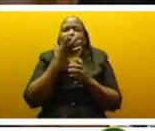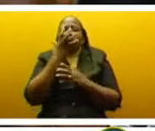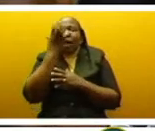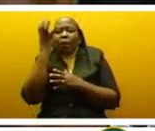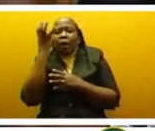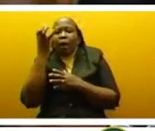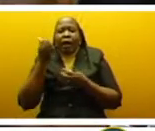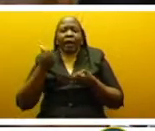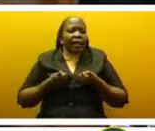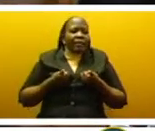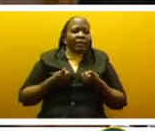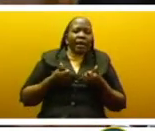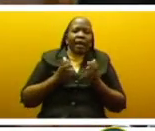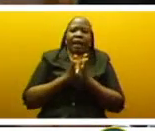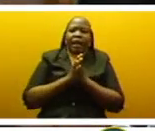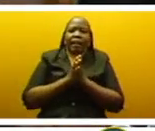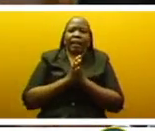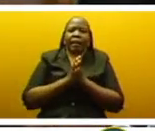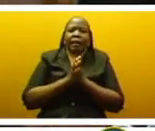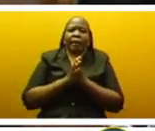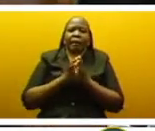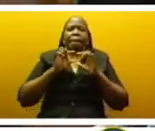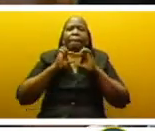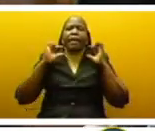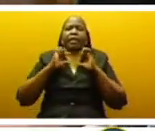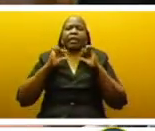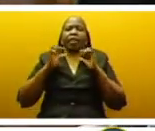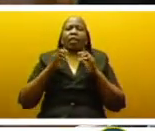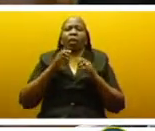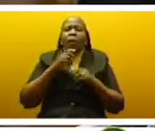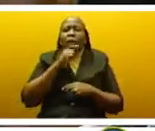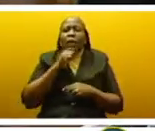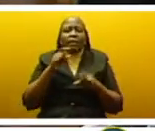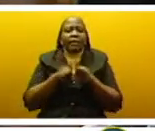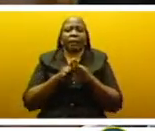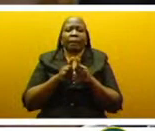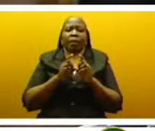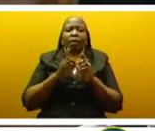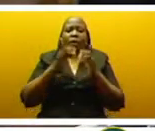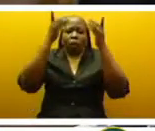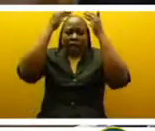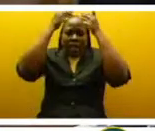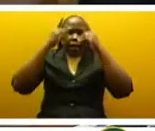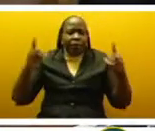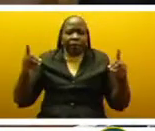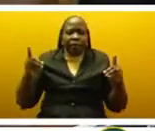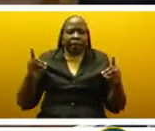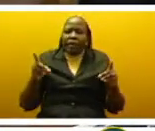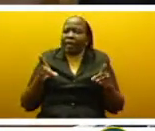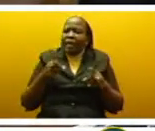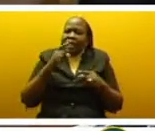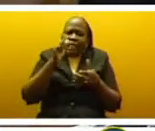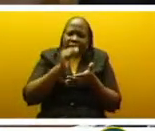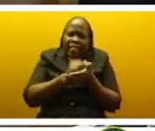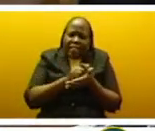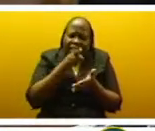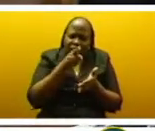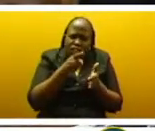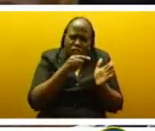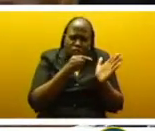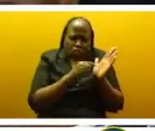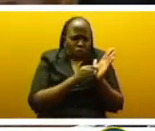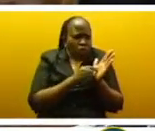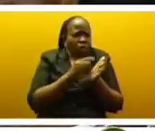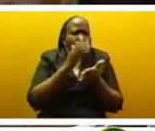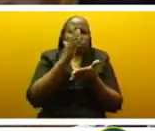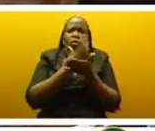boys at a wedding, with the chairman being the bride or the bridegroom, as the case may be. That surely was not